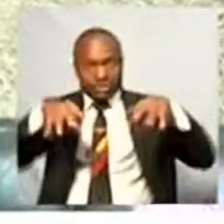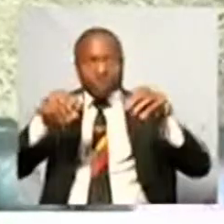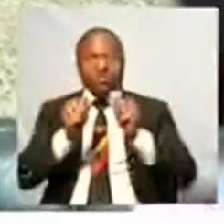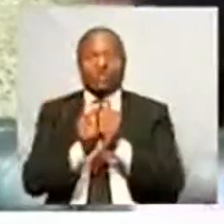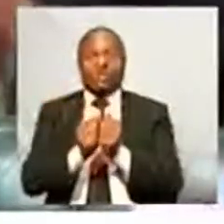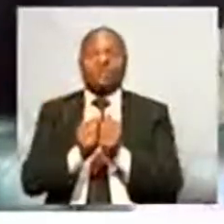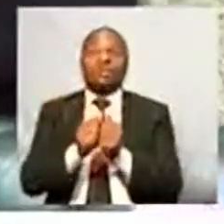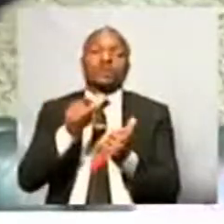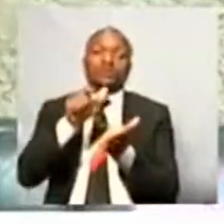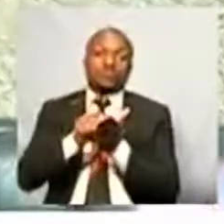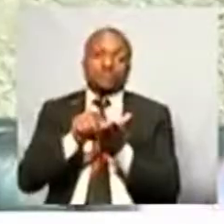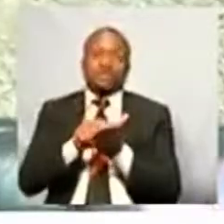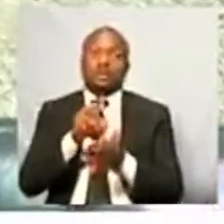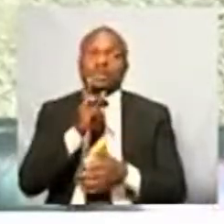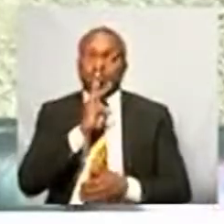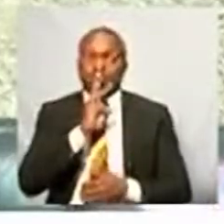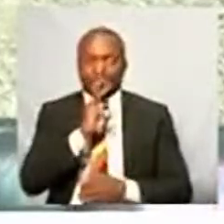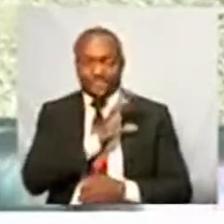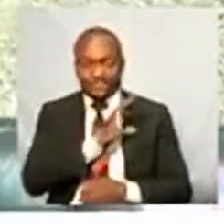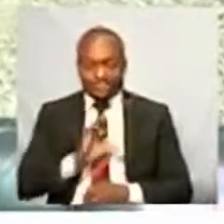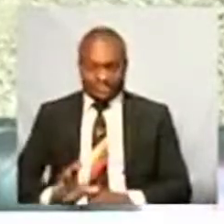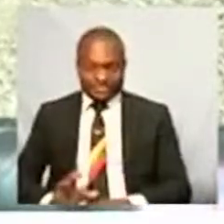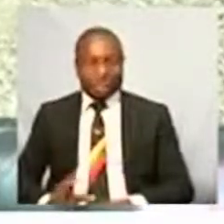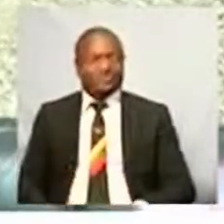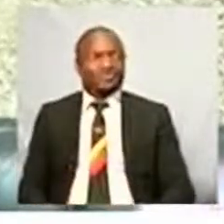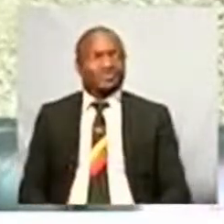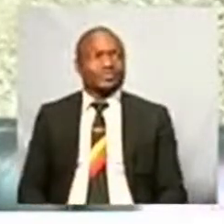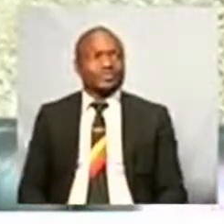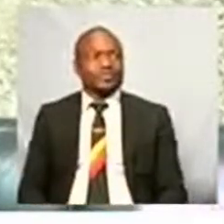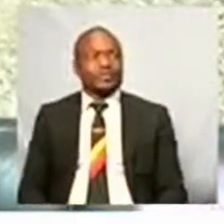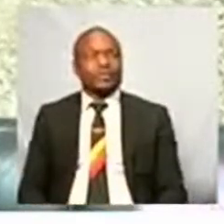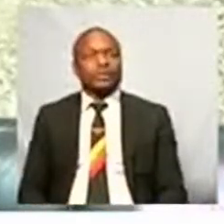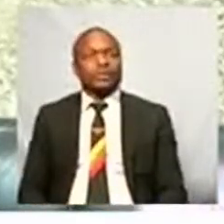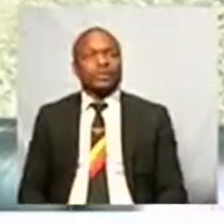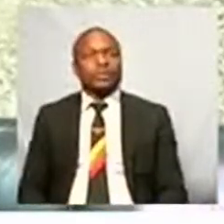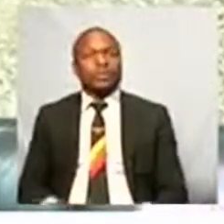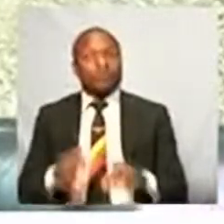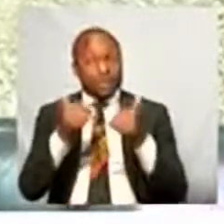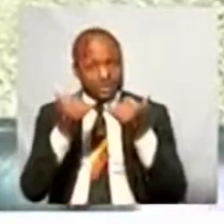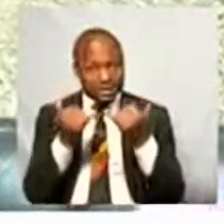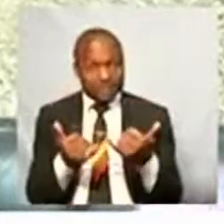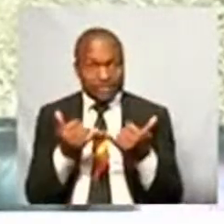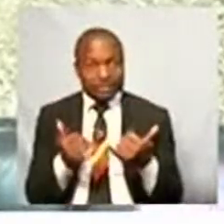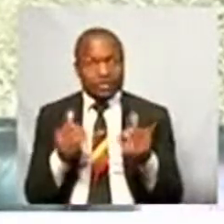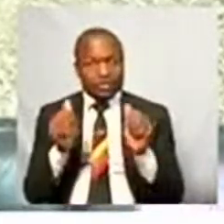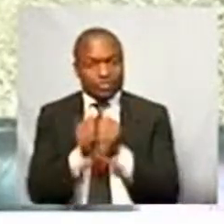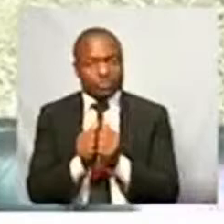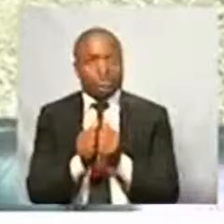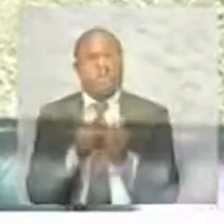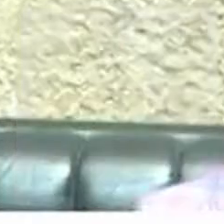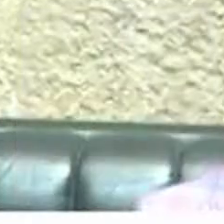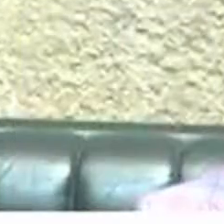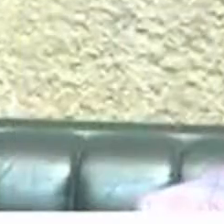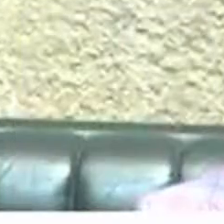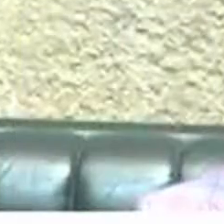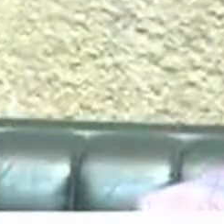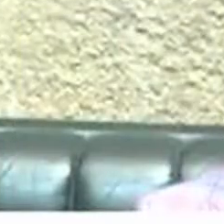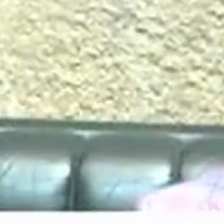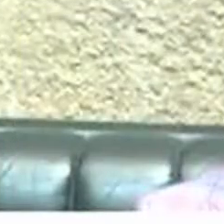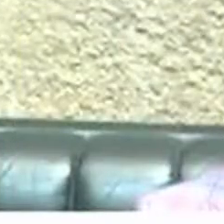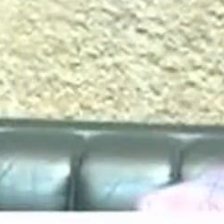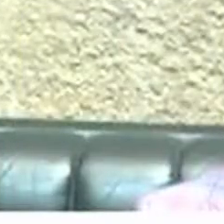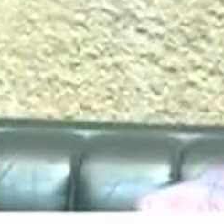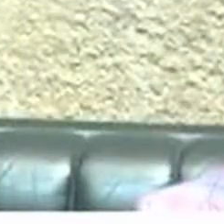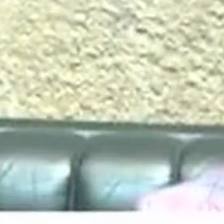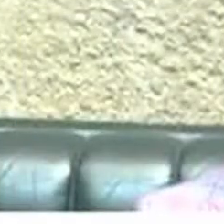Sewerage, Lusaka Water, who are current with remittance to LASIF, but the majority of